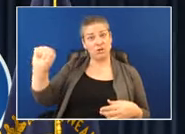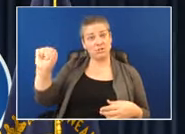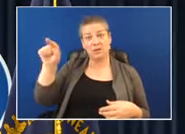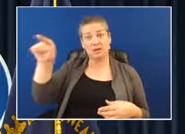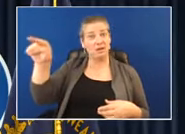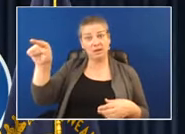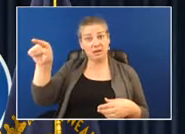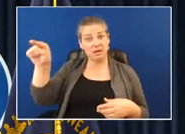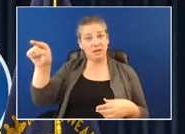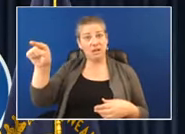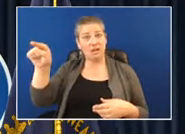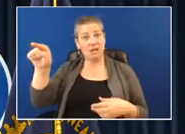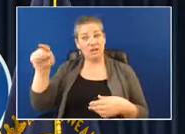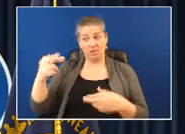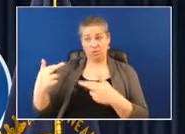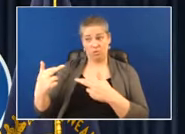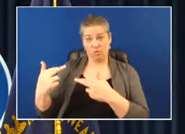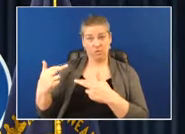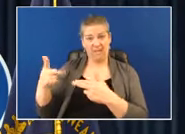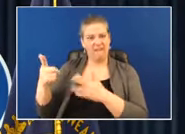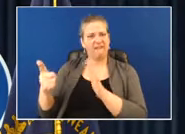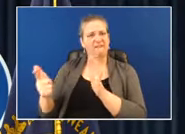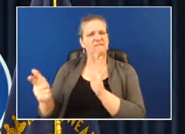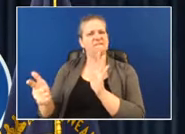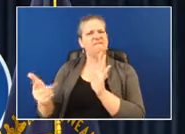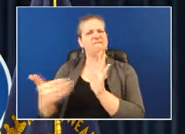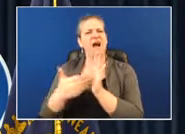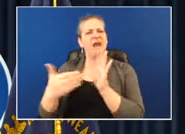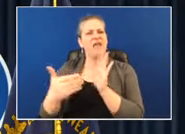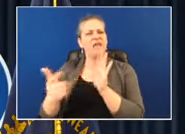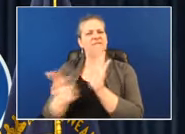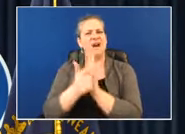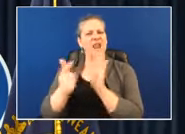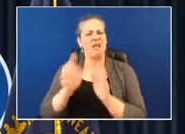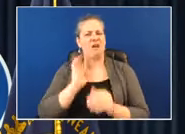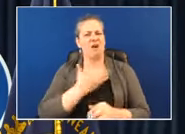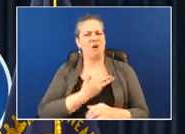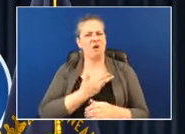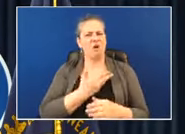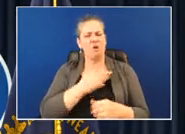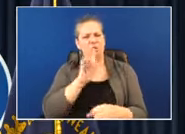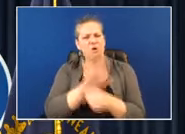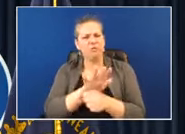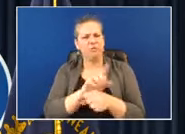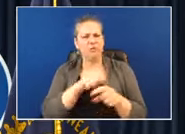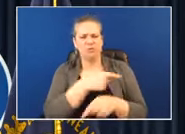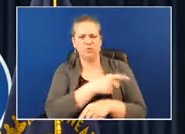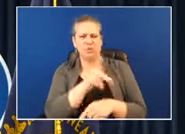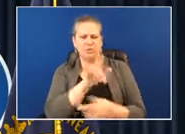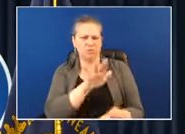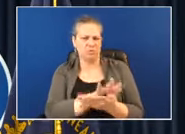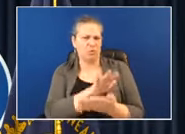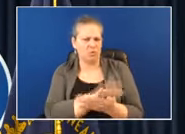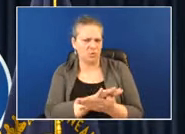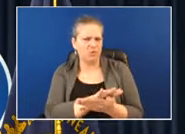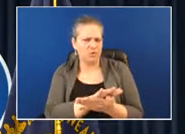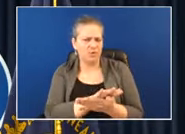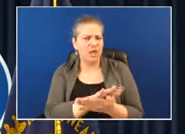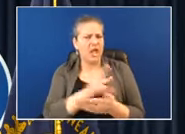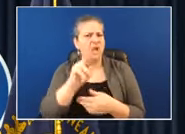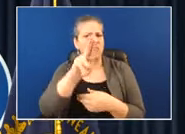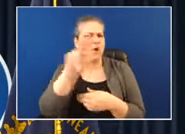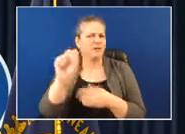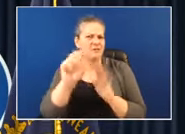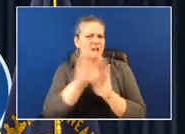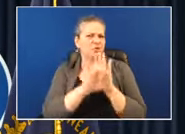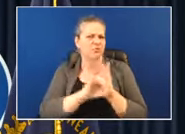believe violating that oath that we all take to not just the U.S., but the Kentucky Constitution. House Bill 9 also improperly